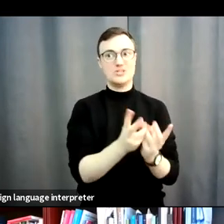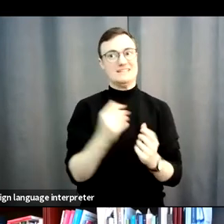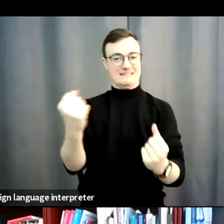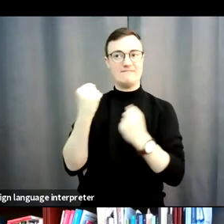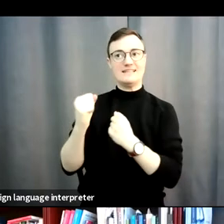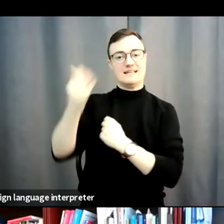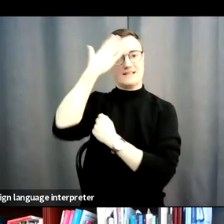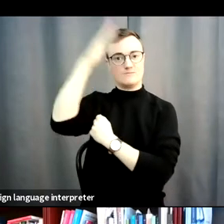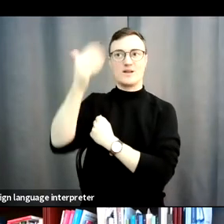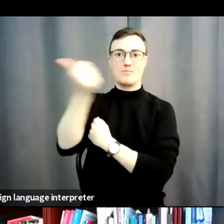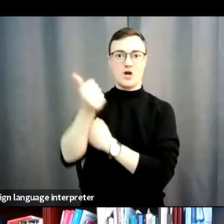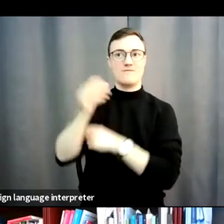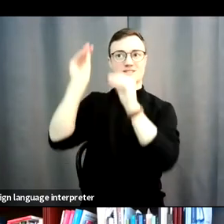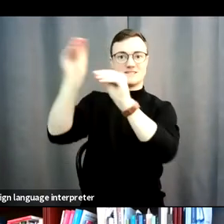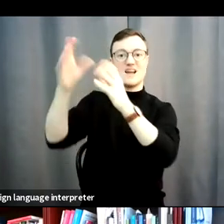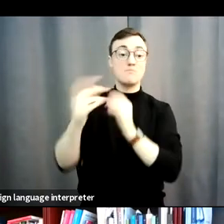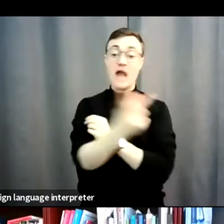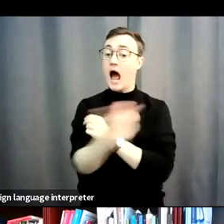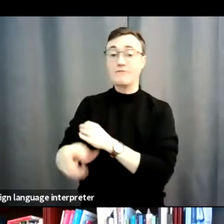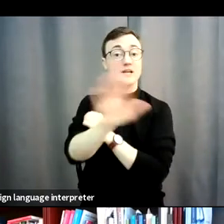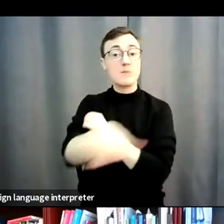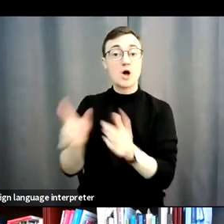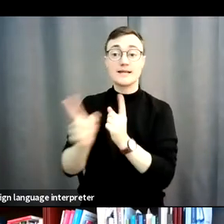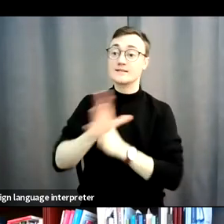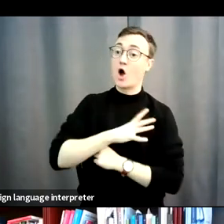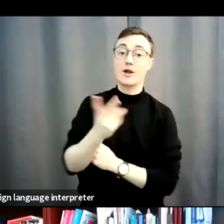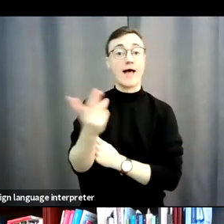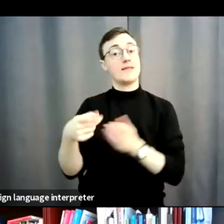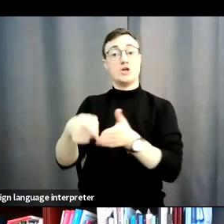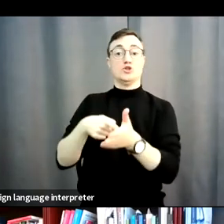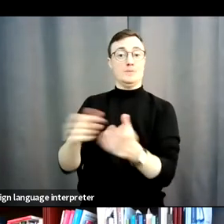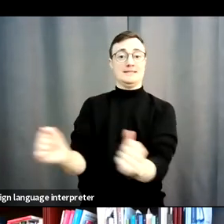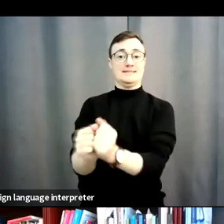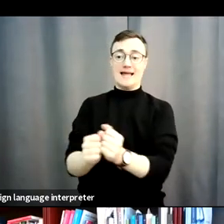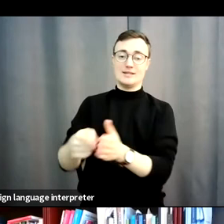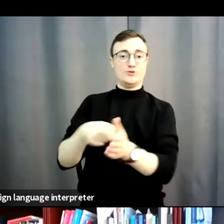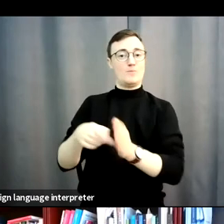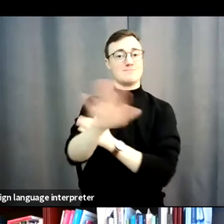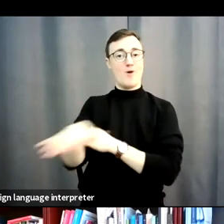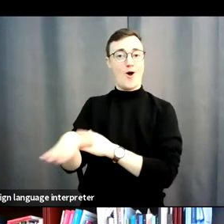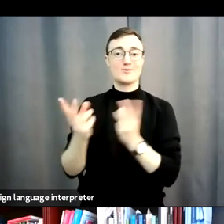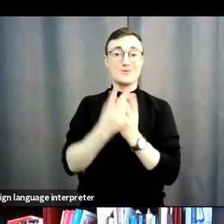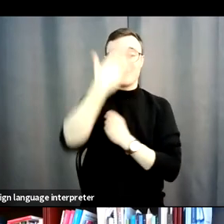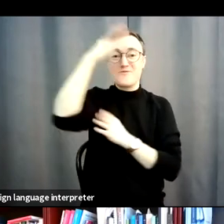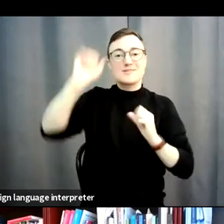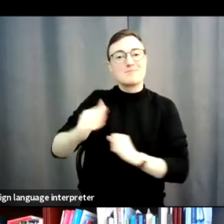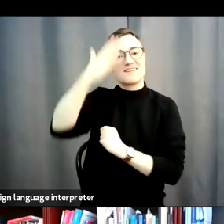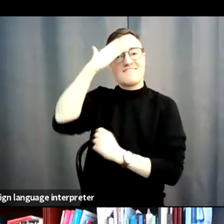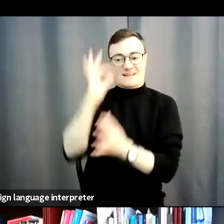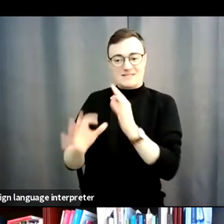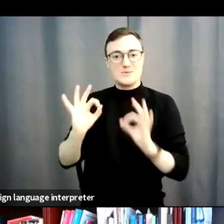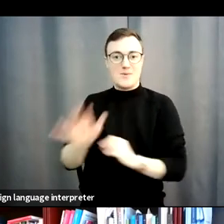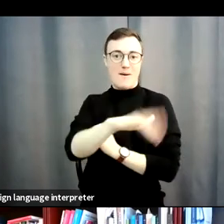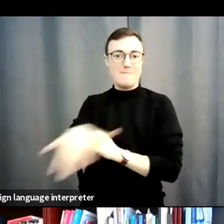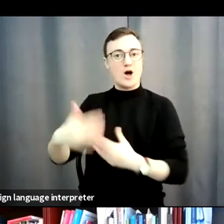in a specific way, but other children may have some other characteristics that children, that adults should be aware of when they hear children. So